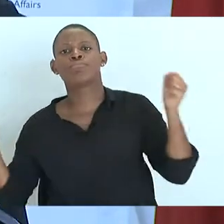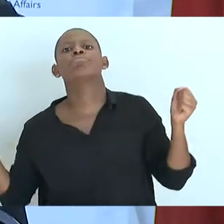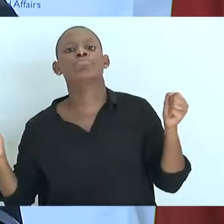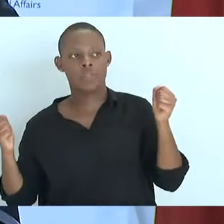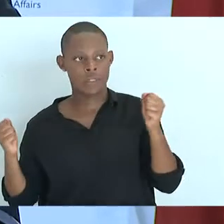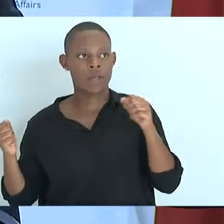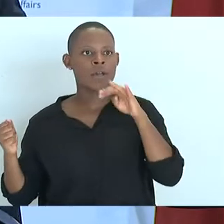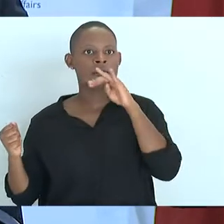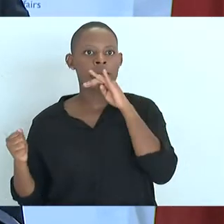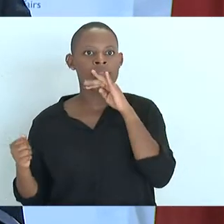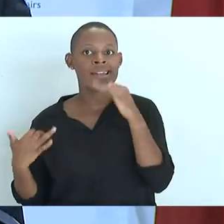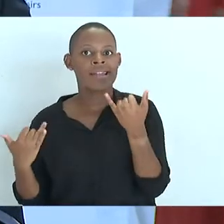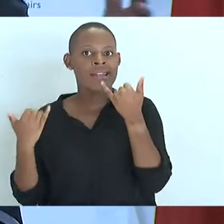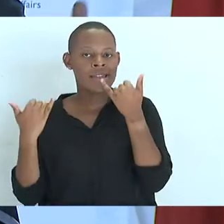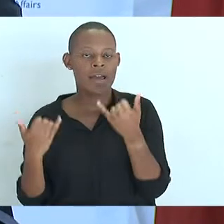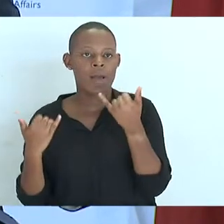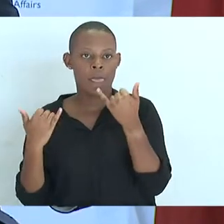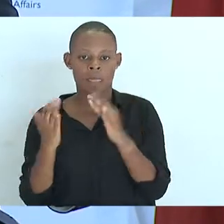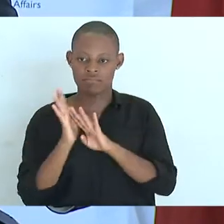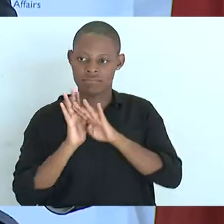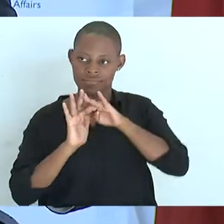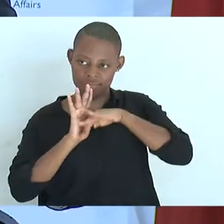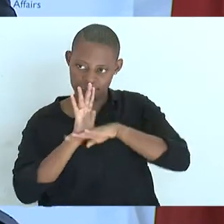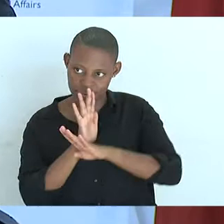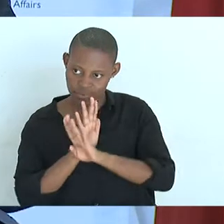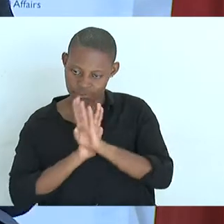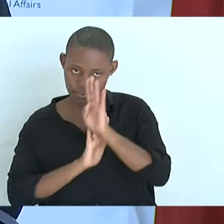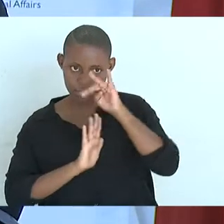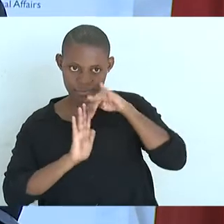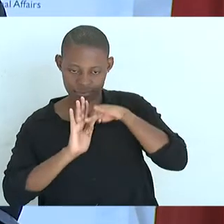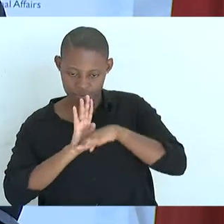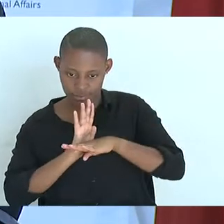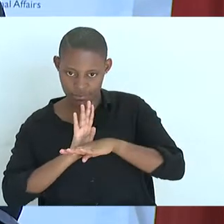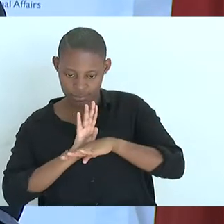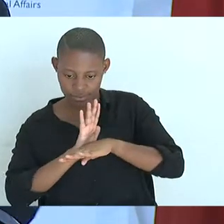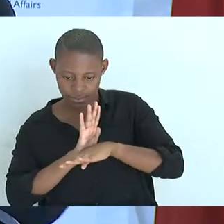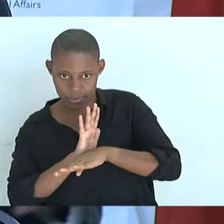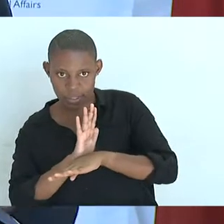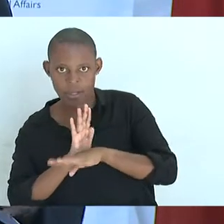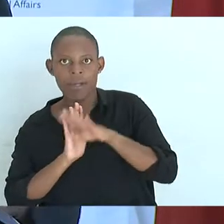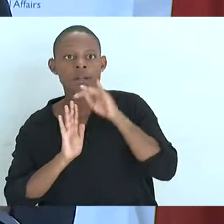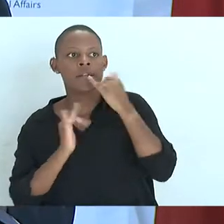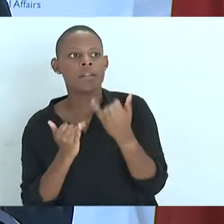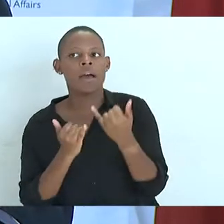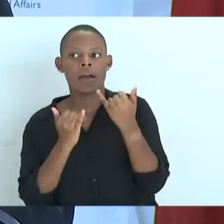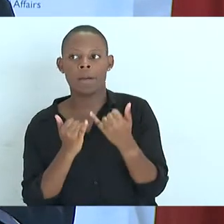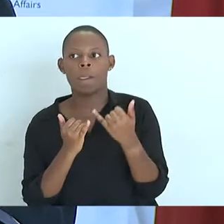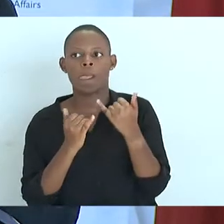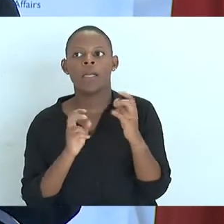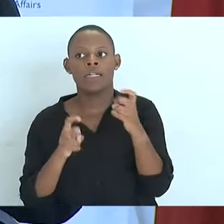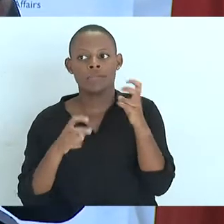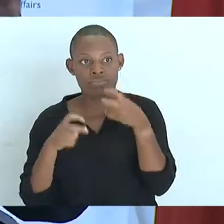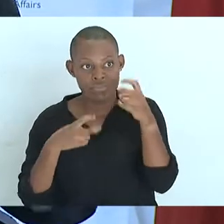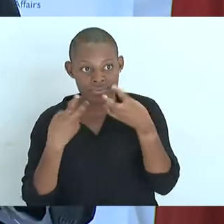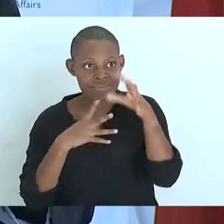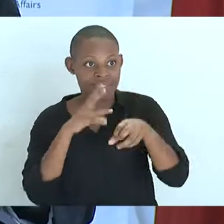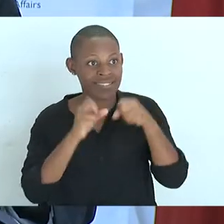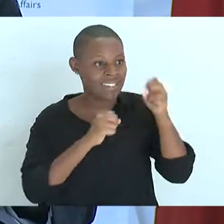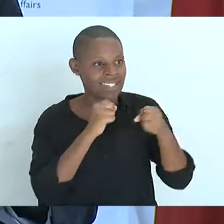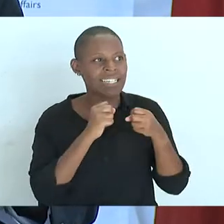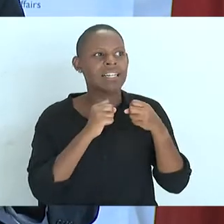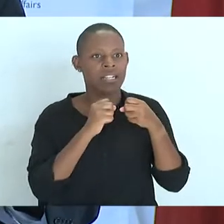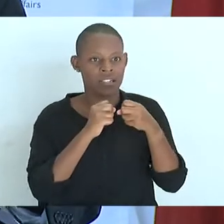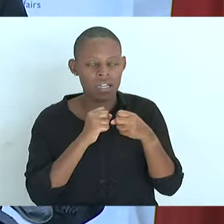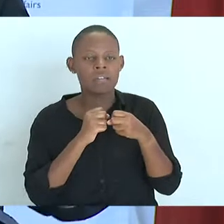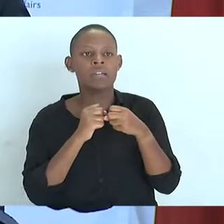of recession, then COVID-19, and then unrest. But we're putting all that behind us. We're not putting it under the